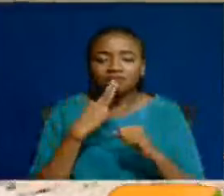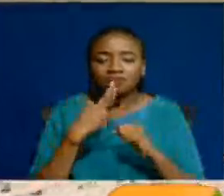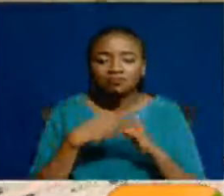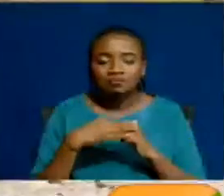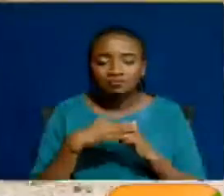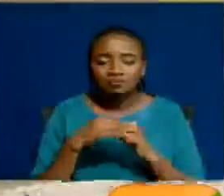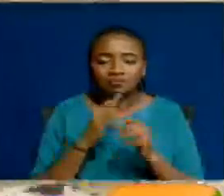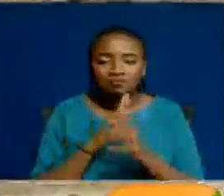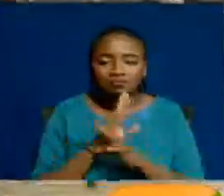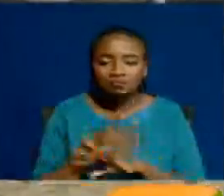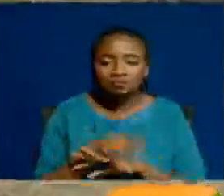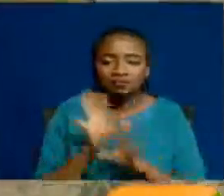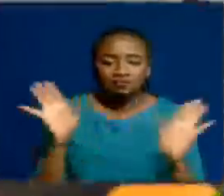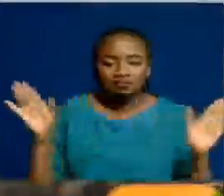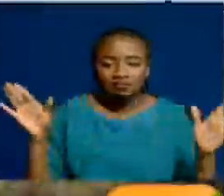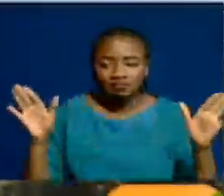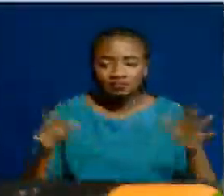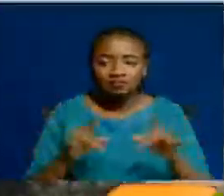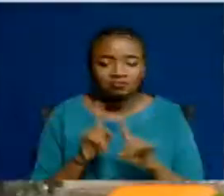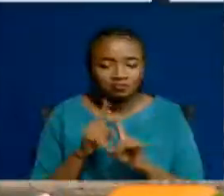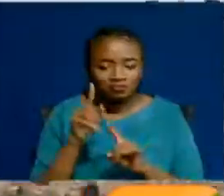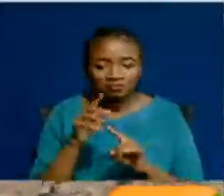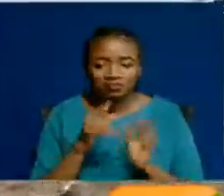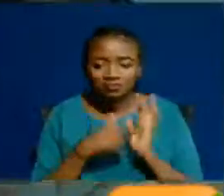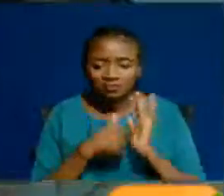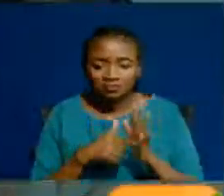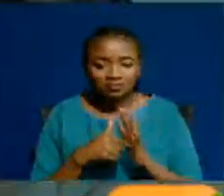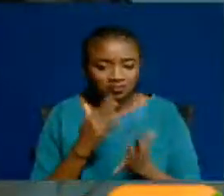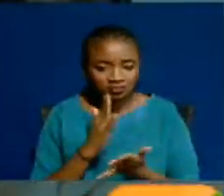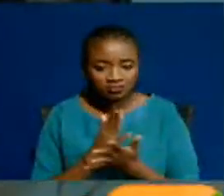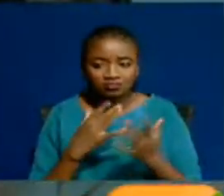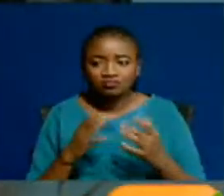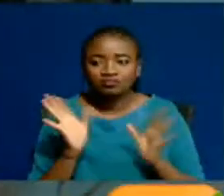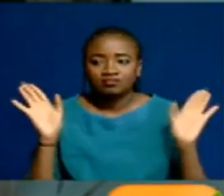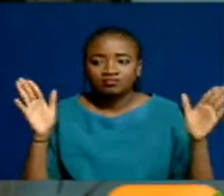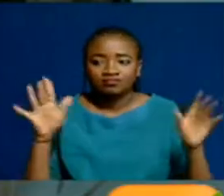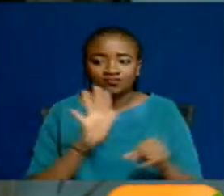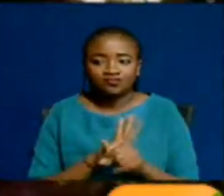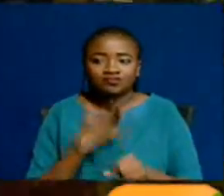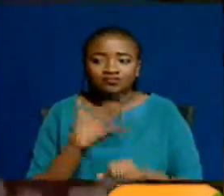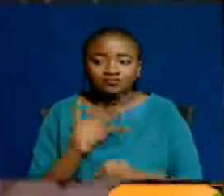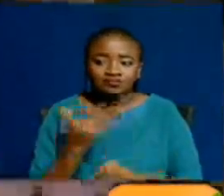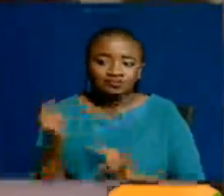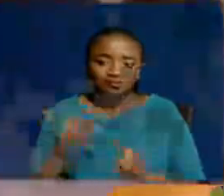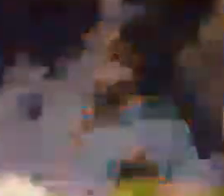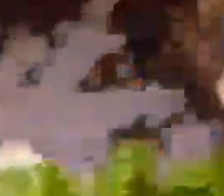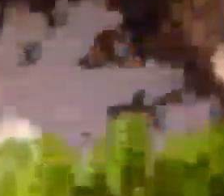species and cementing its status as a top bird tourism destination.